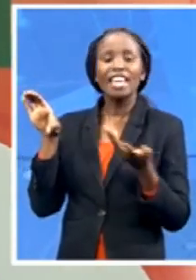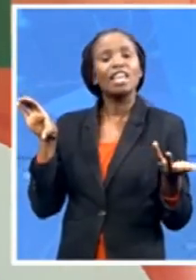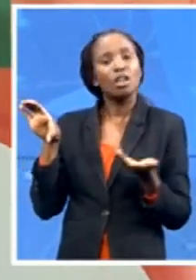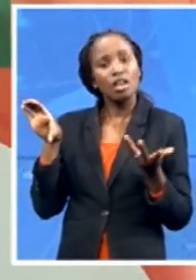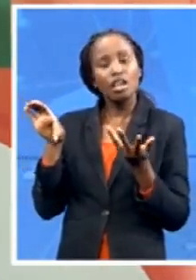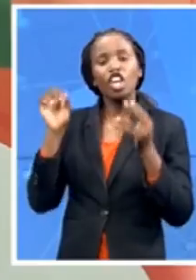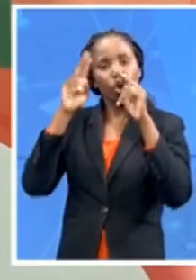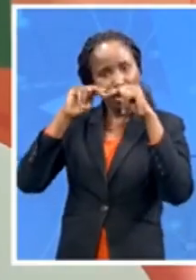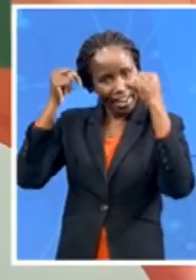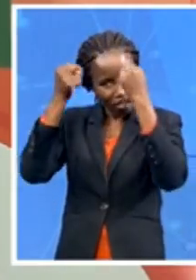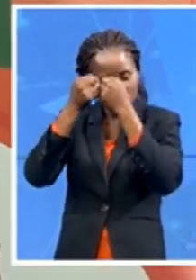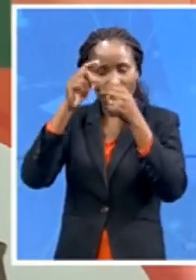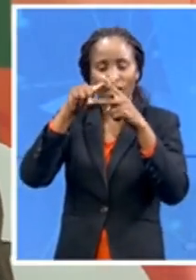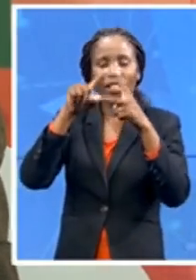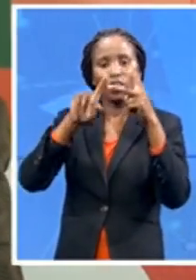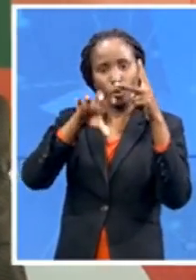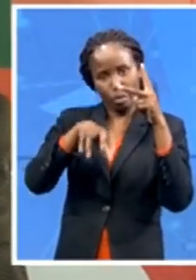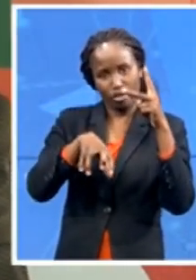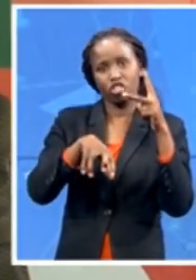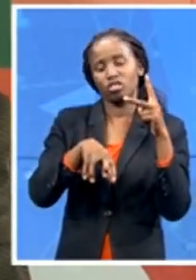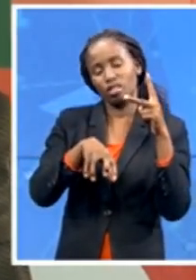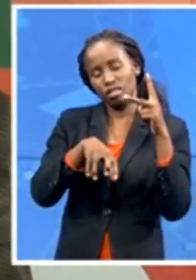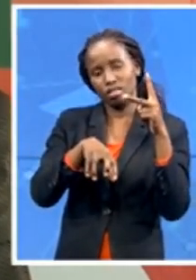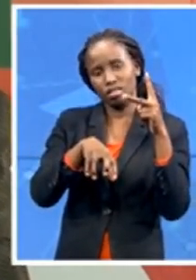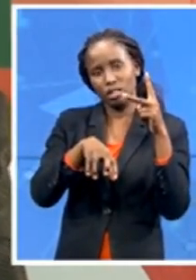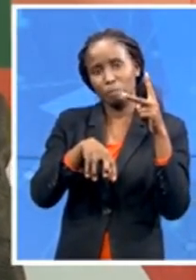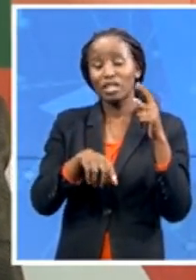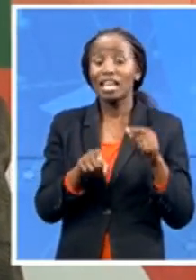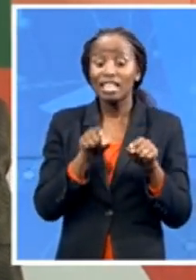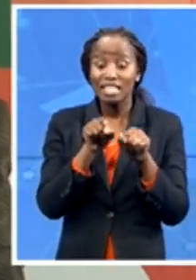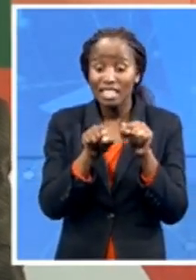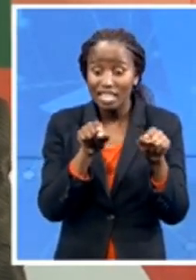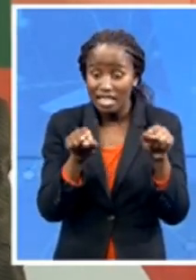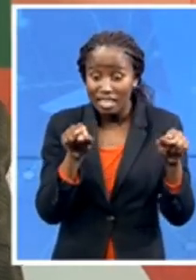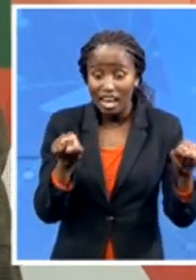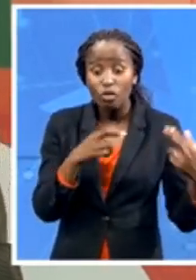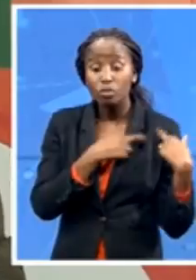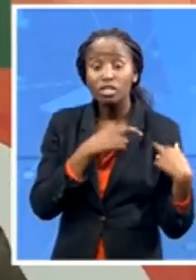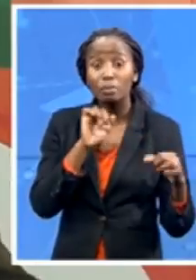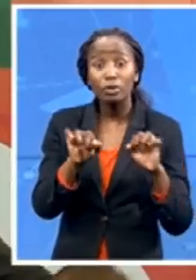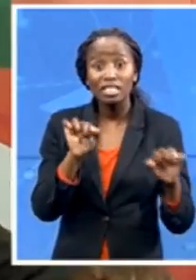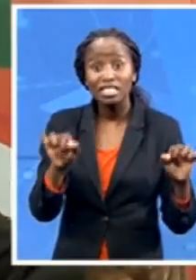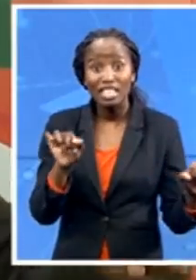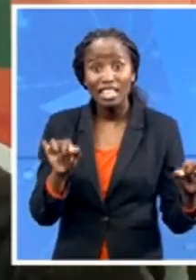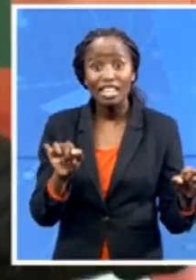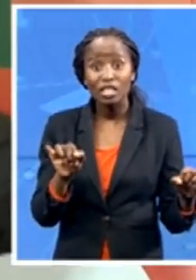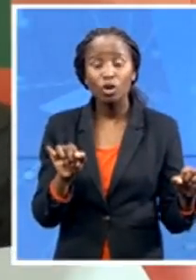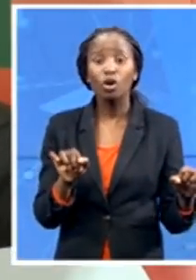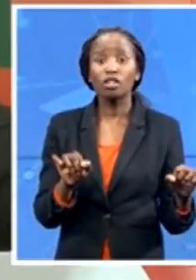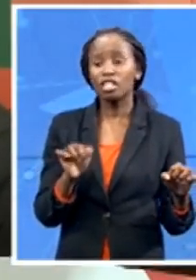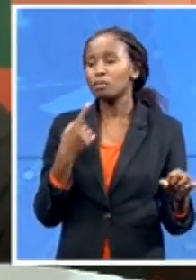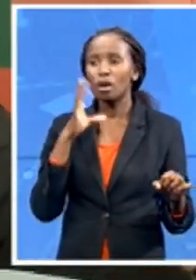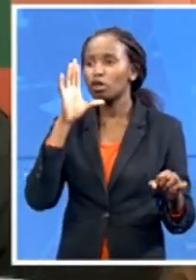provincial. Nina irresponsibility yenu boceba, ningahambe nixoka apha nithi hayi ubuvotele i-UDM